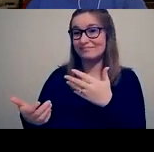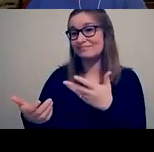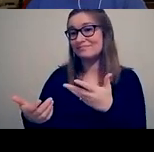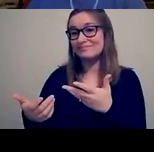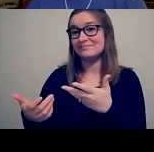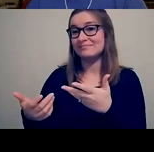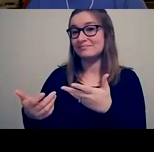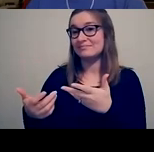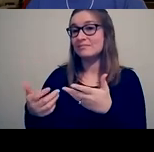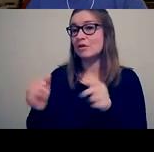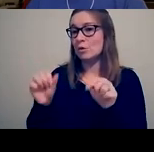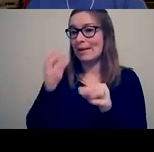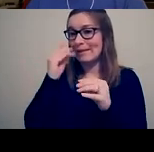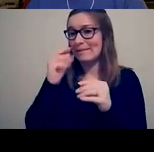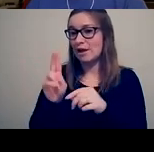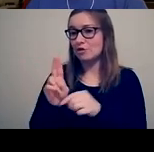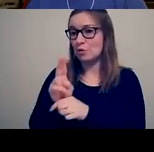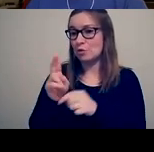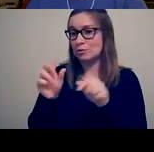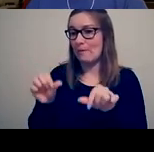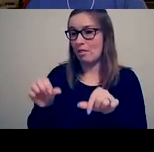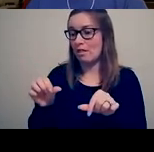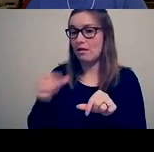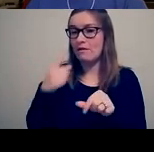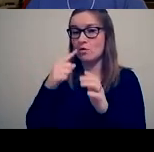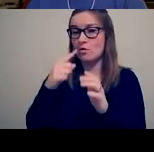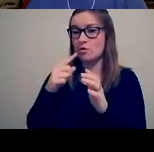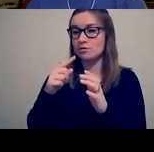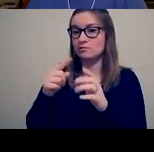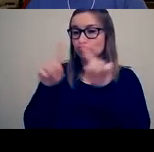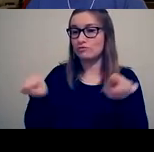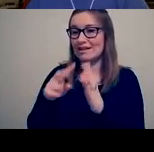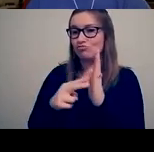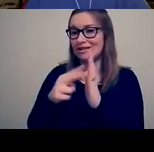you can think usability, I guess, for the screen reader. But like,